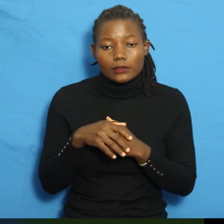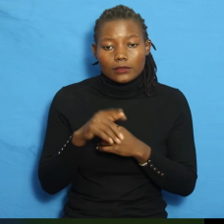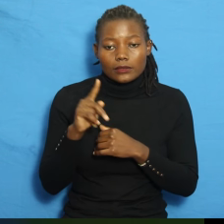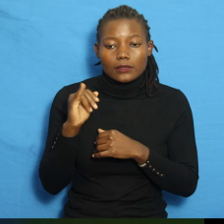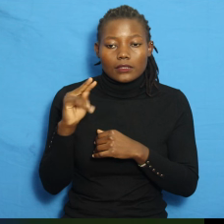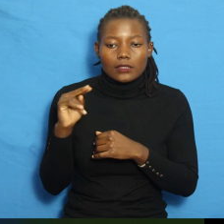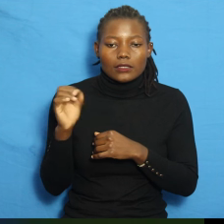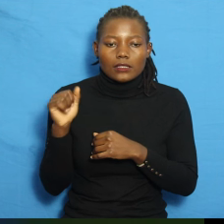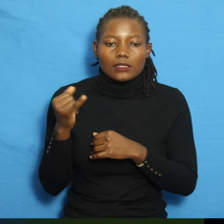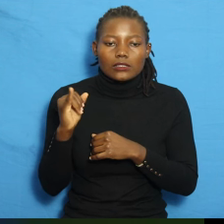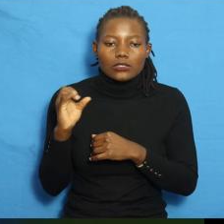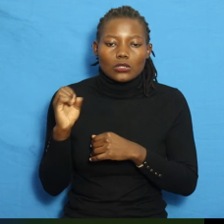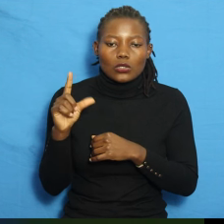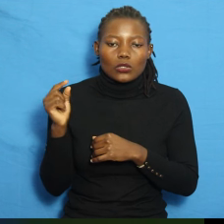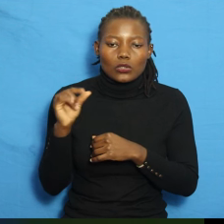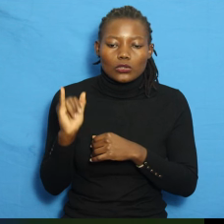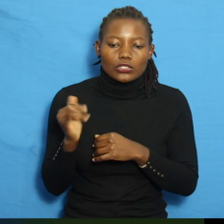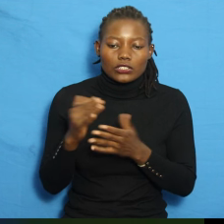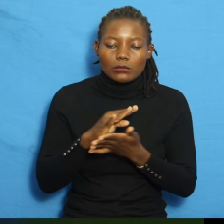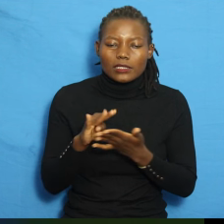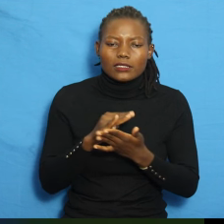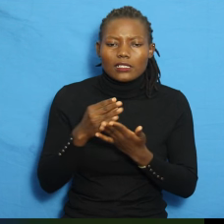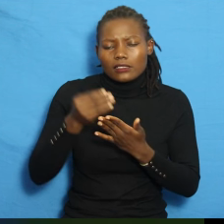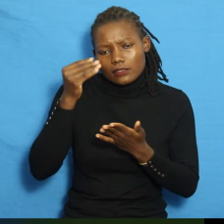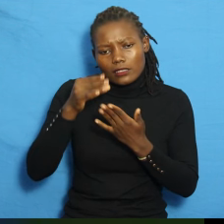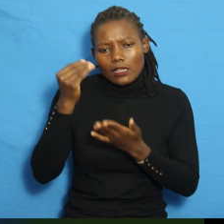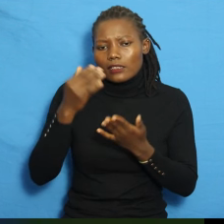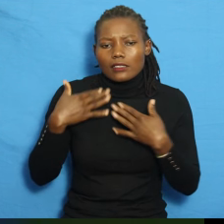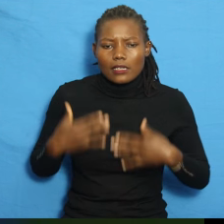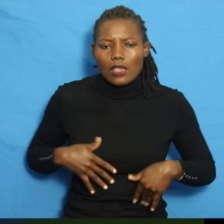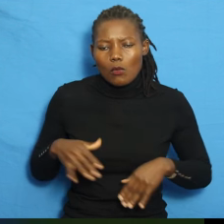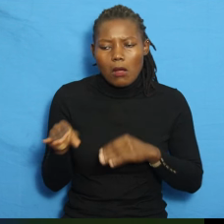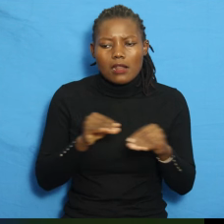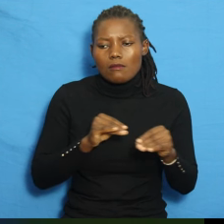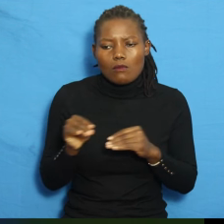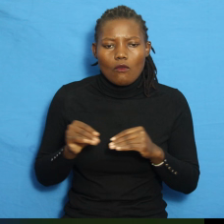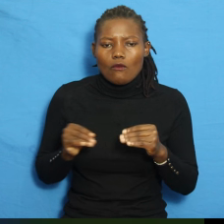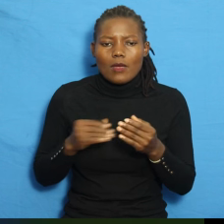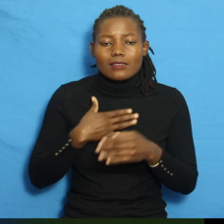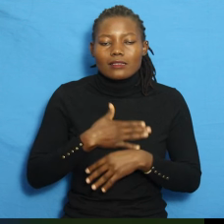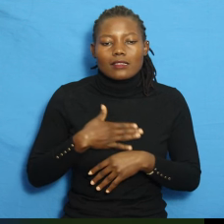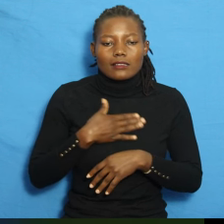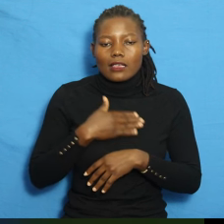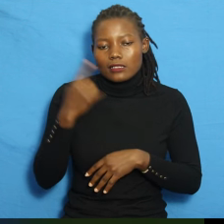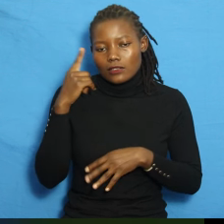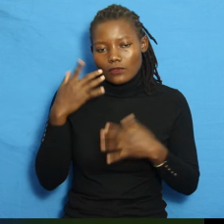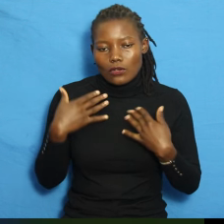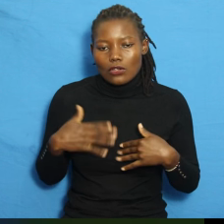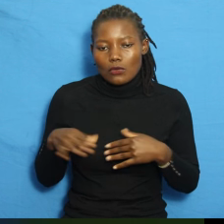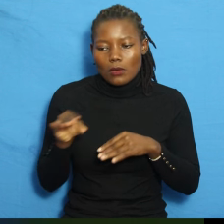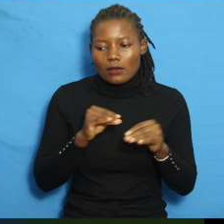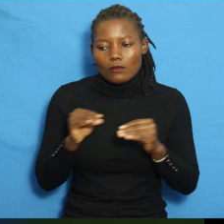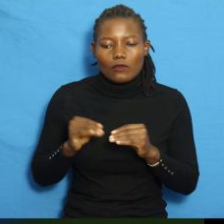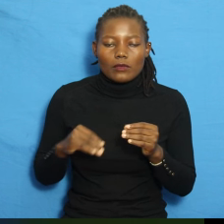kinesiology basically is the study of human movement. It's the science of human movement as a